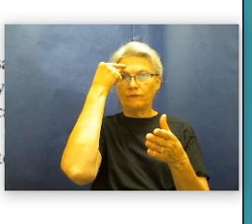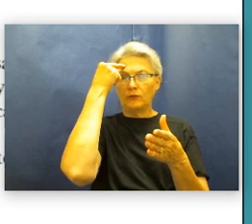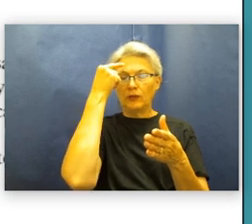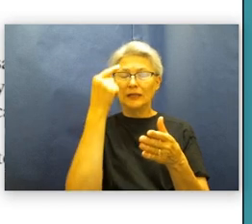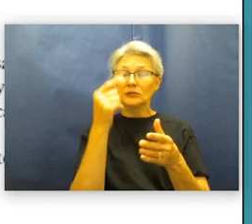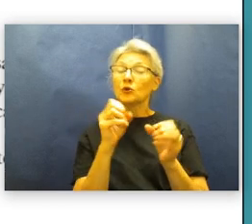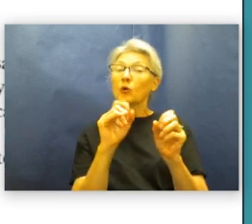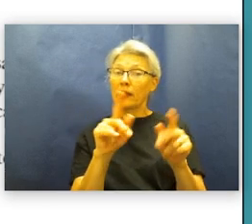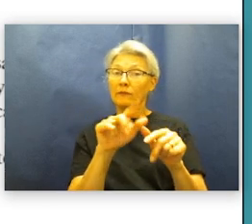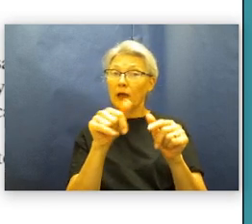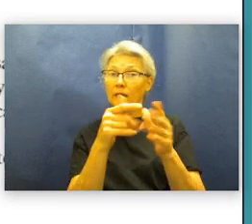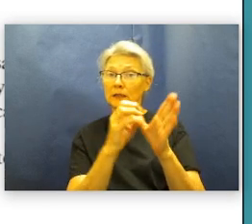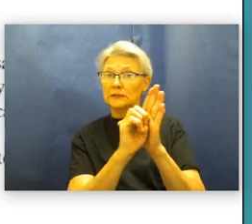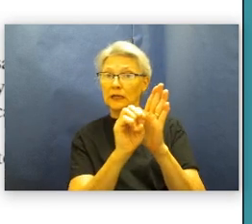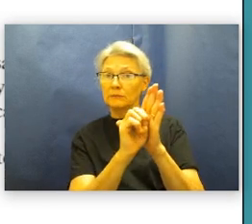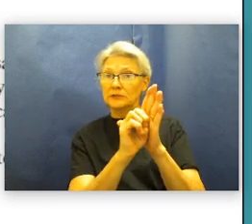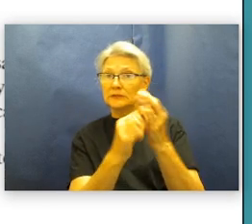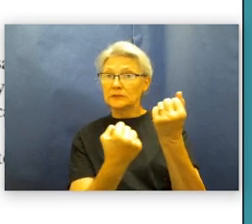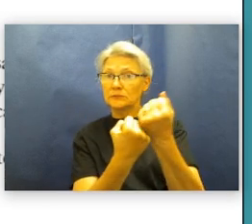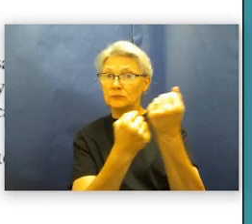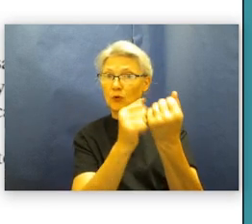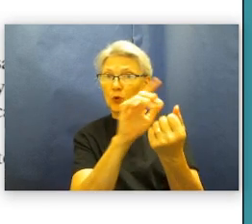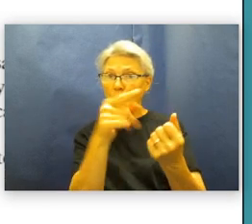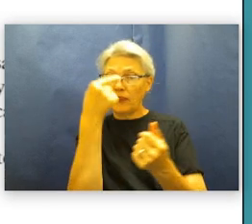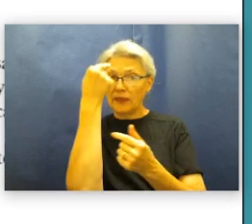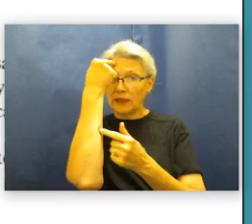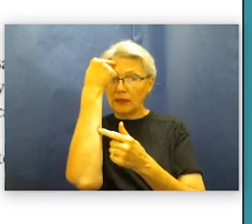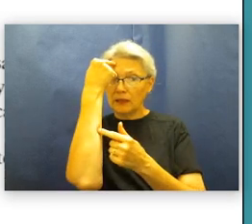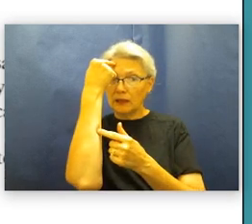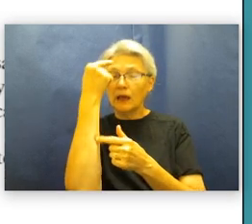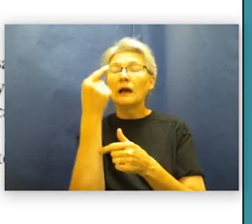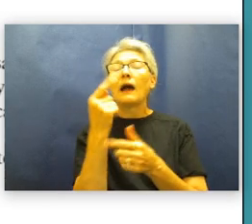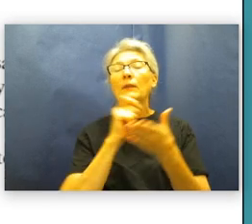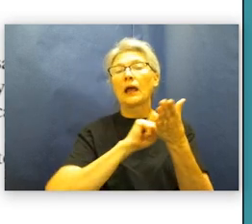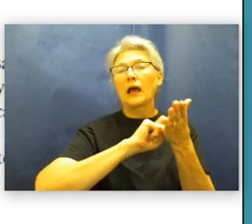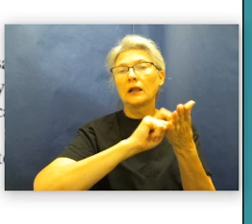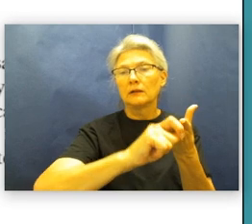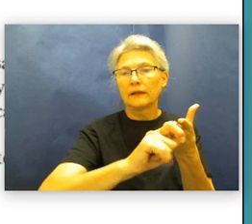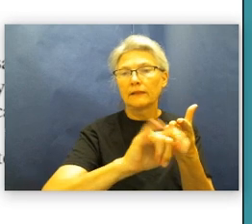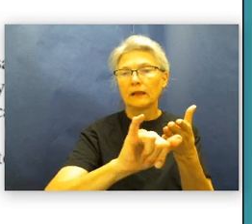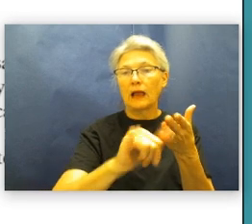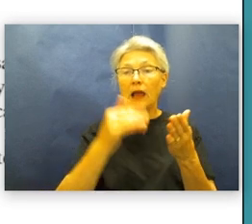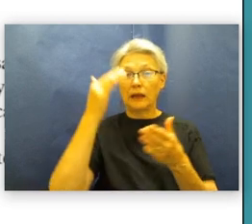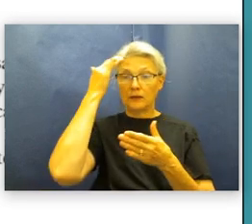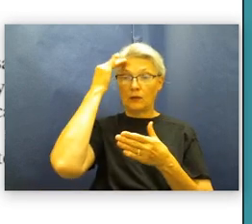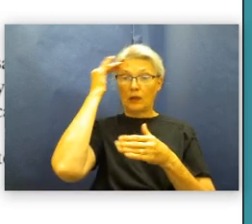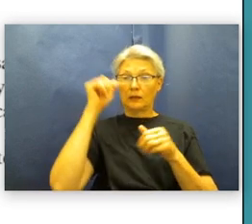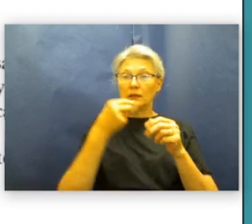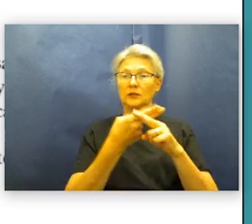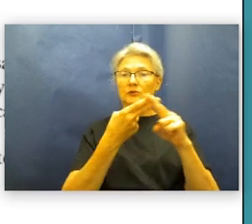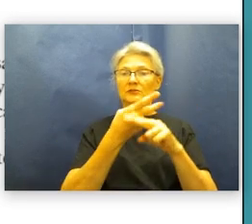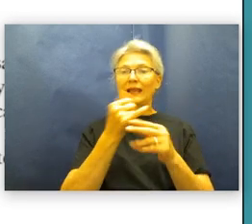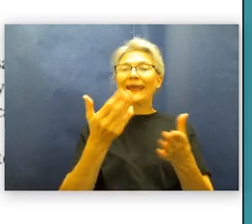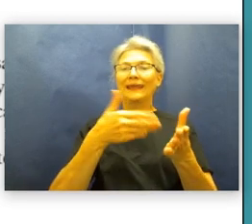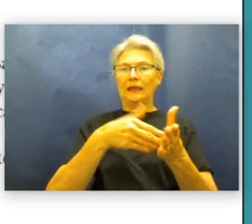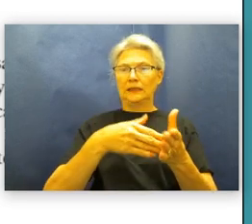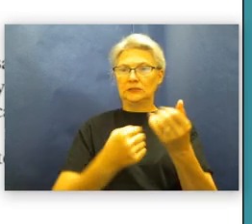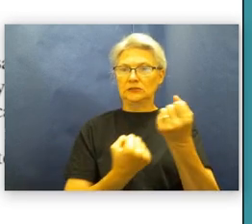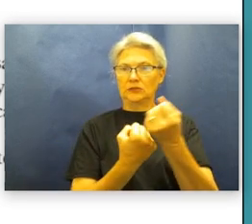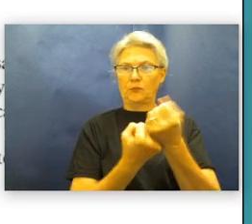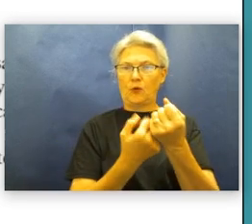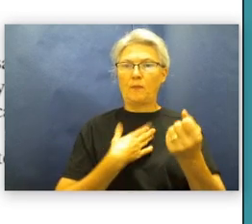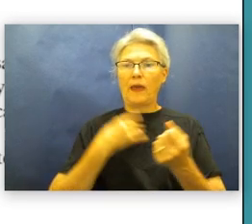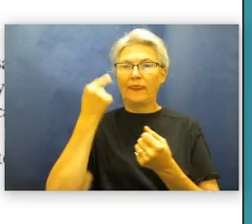if there are other examples that support your thinking. So I'm going to underline this, but I know that I can use this again to support